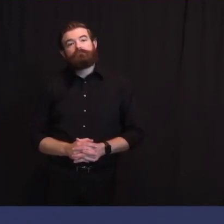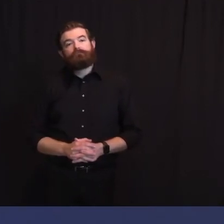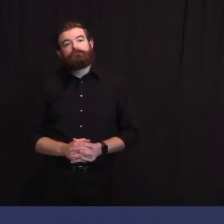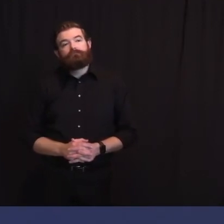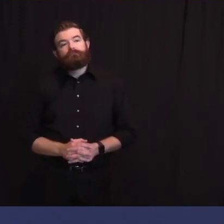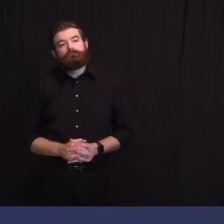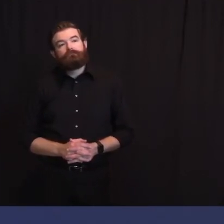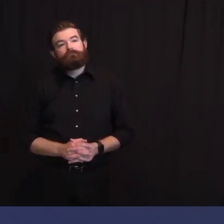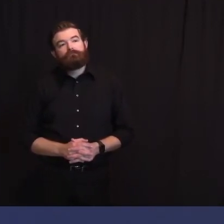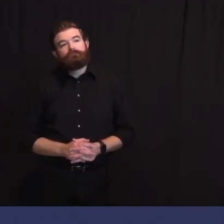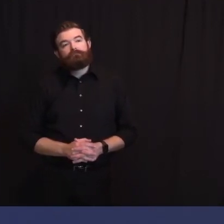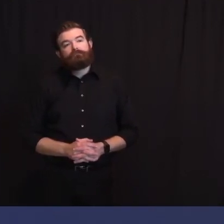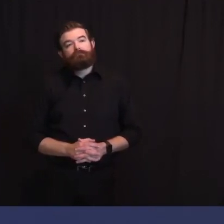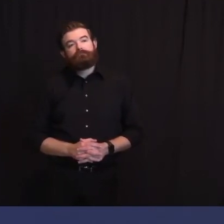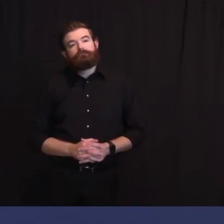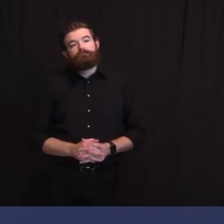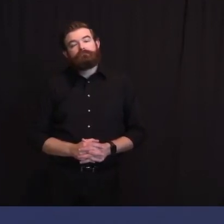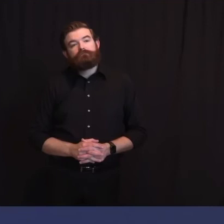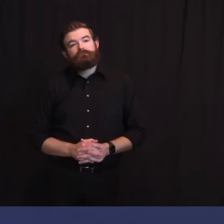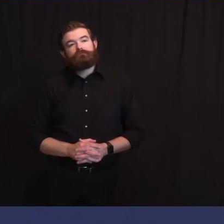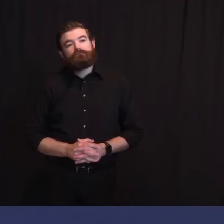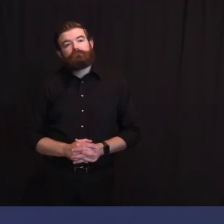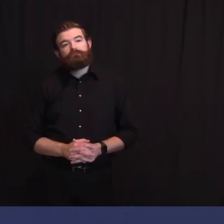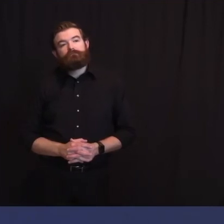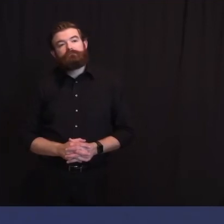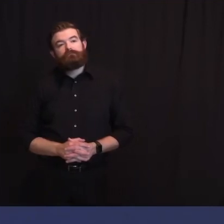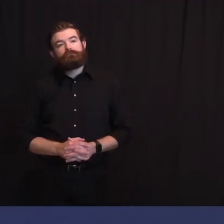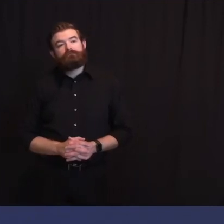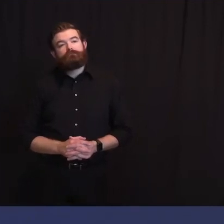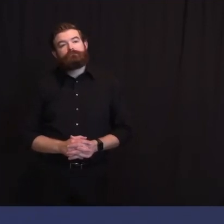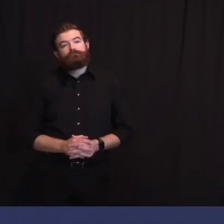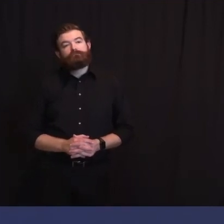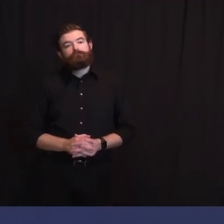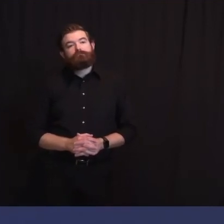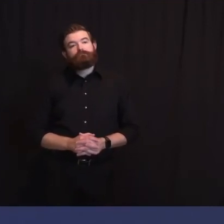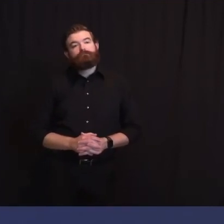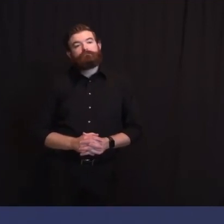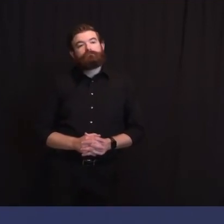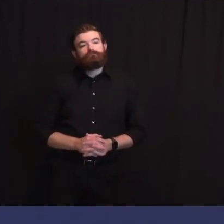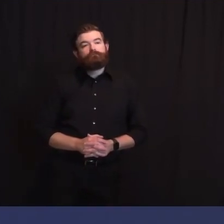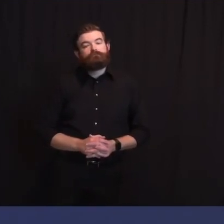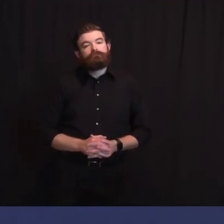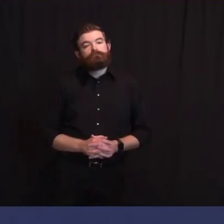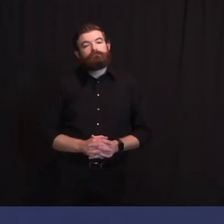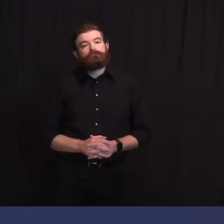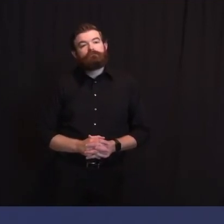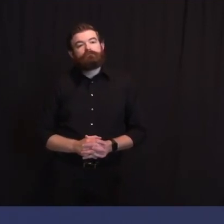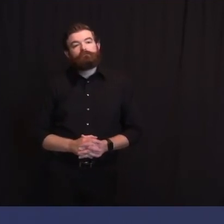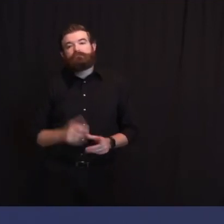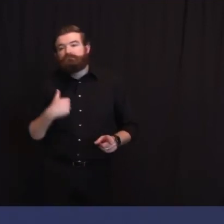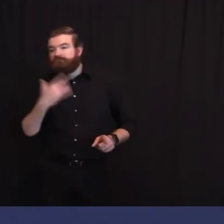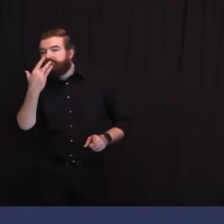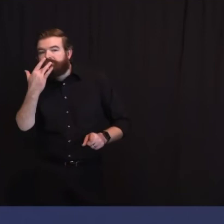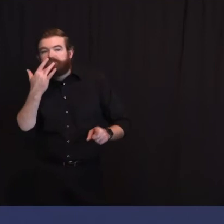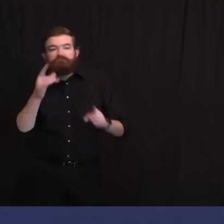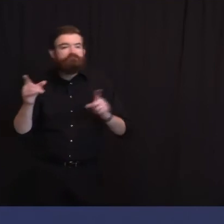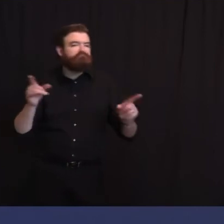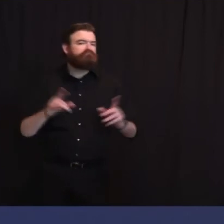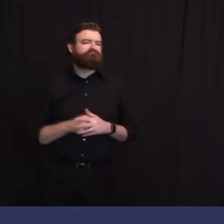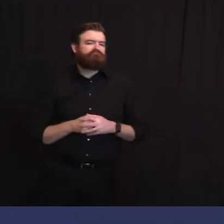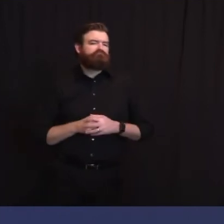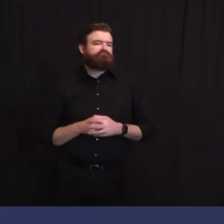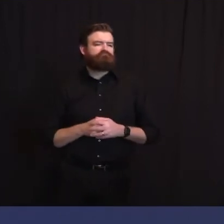No endorsement, so I appreciate your asking, but I'm a big fan of both of them. And we work very closely with each. You're absolutely